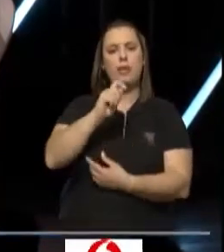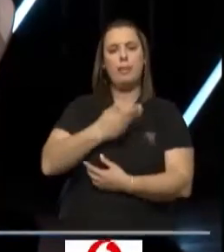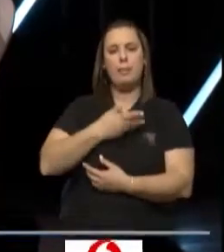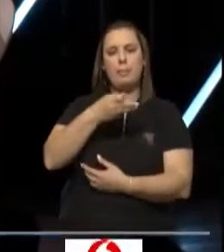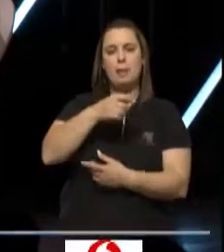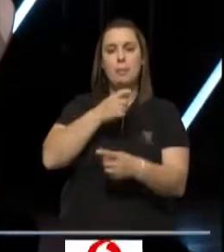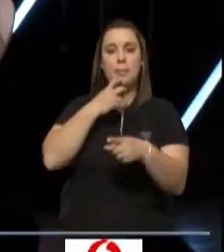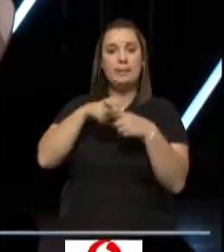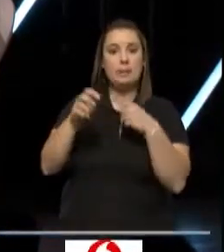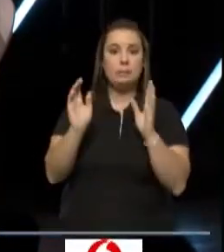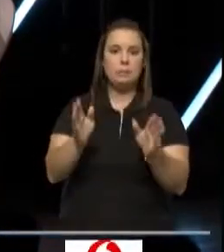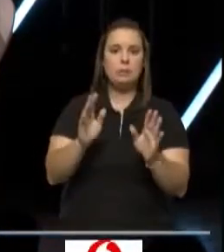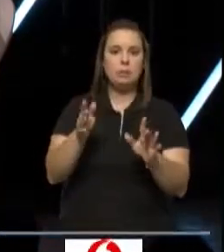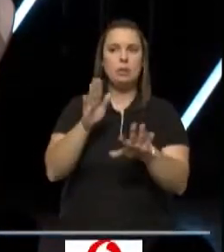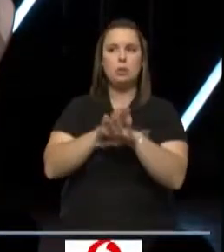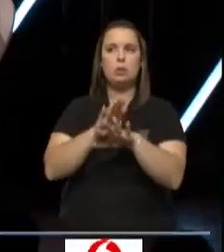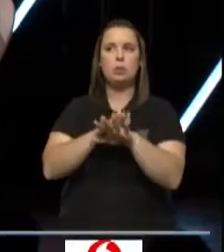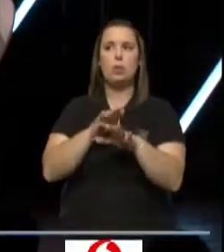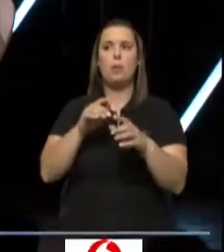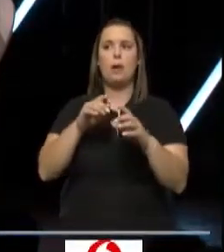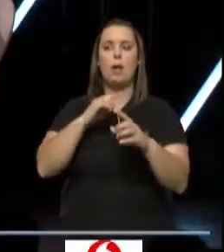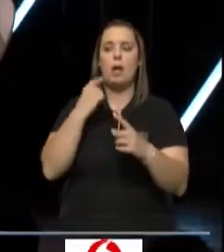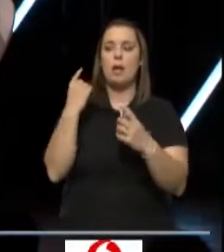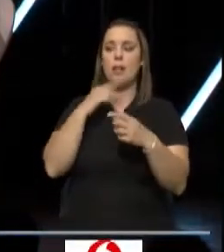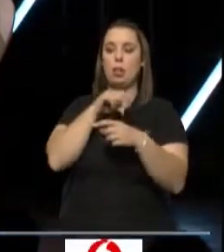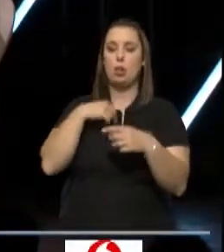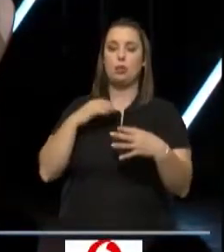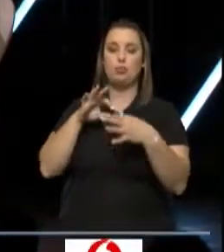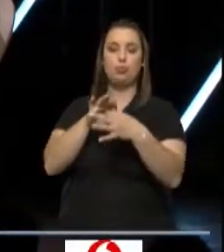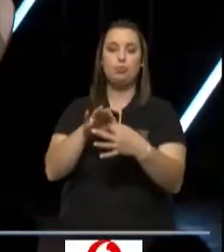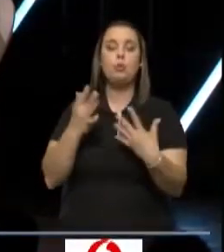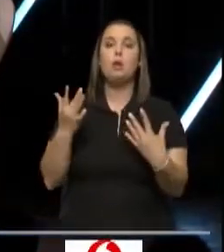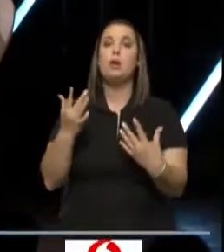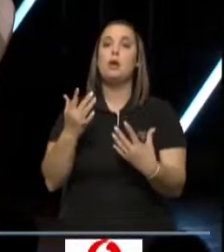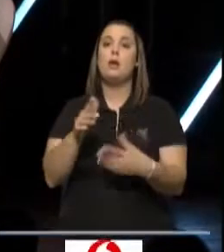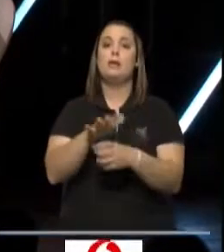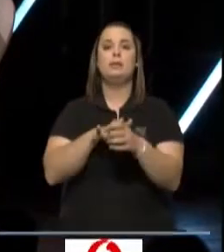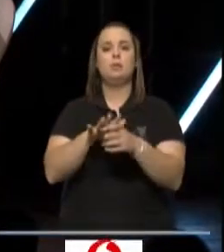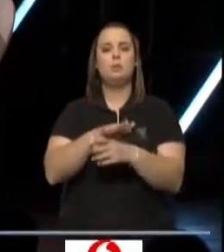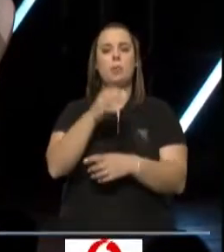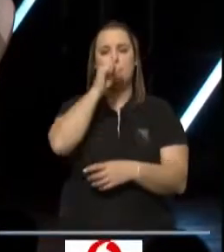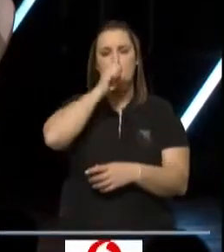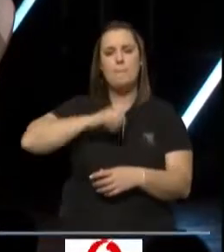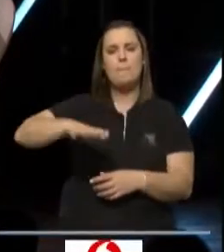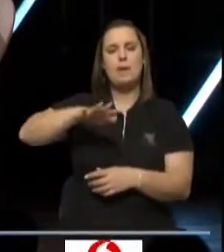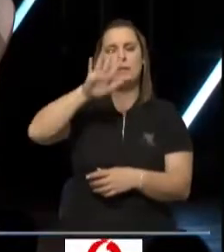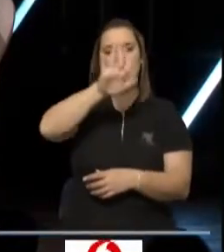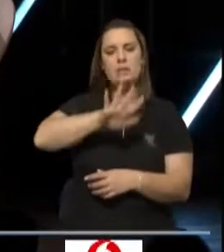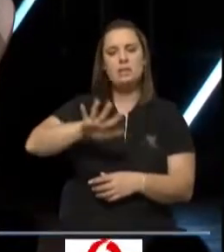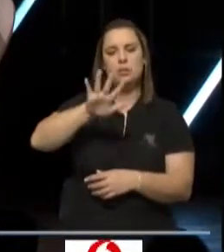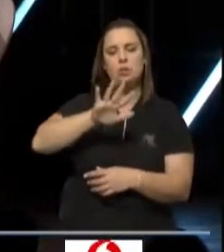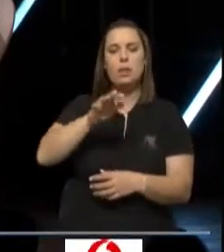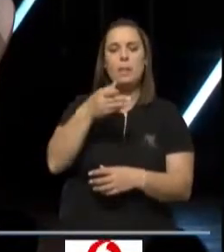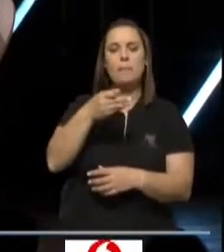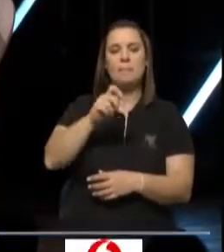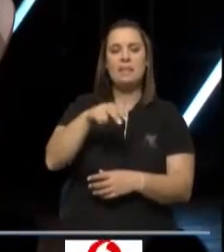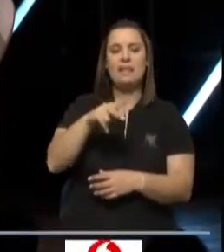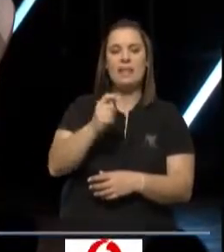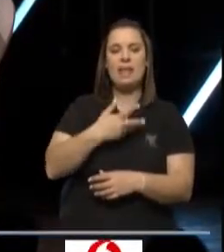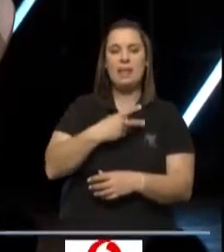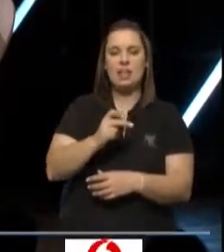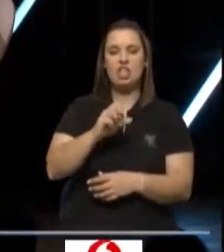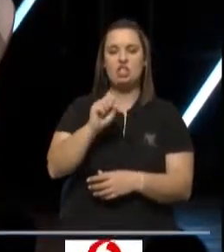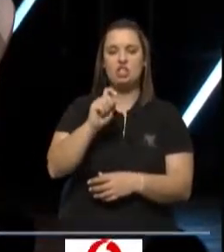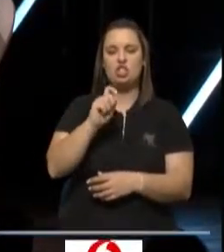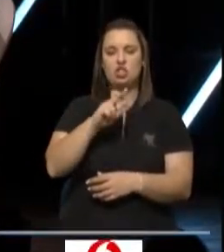EDP, because we need electric energy for our coverage in terms of the National Park